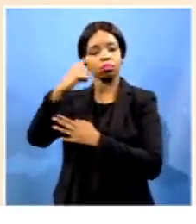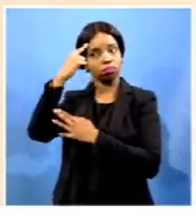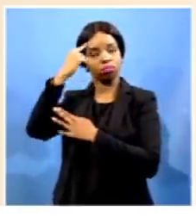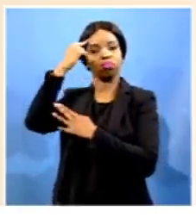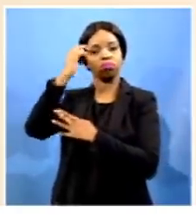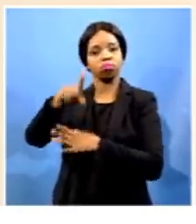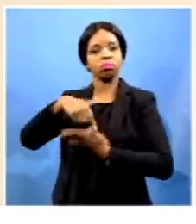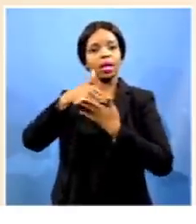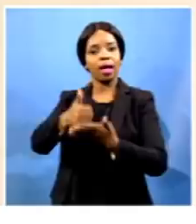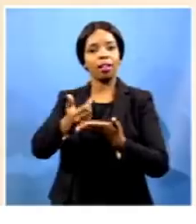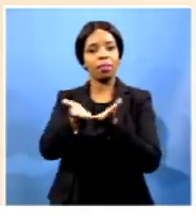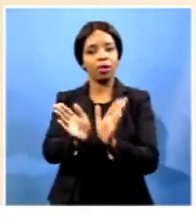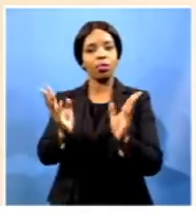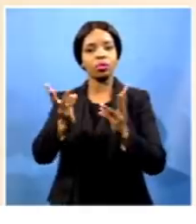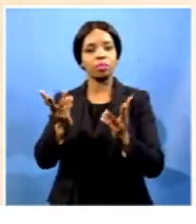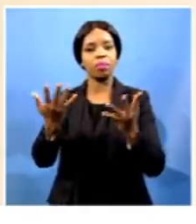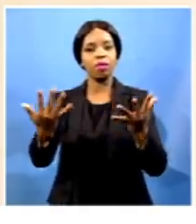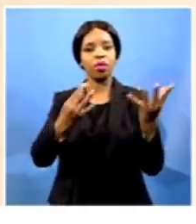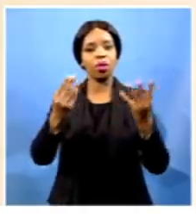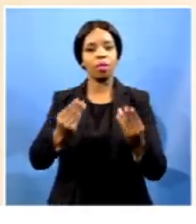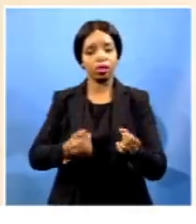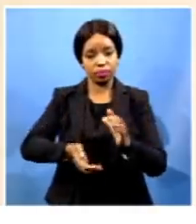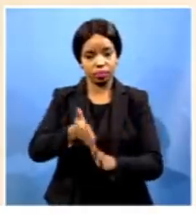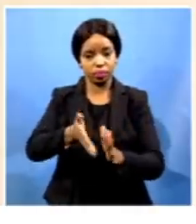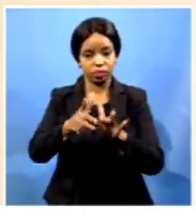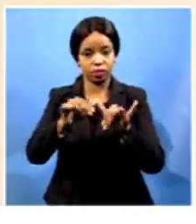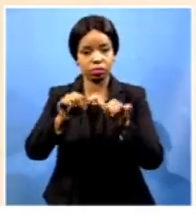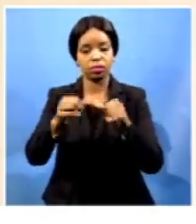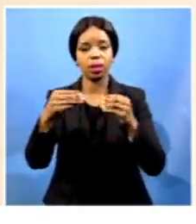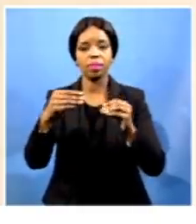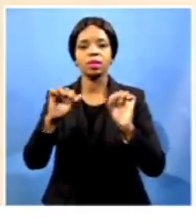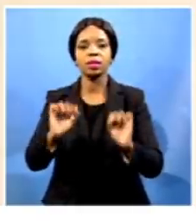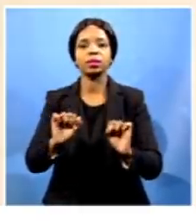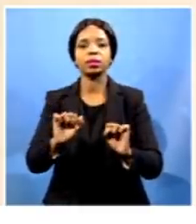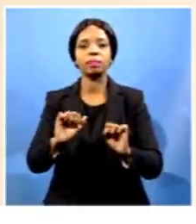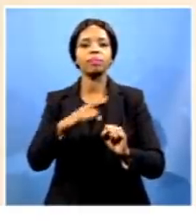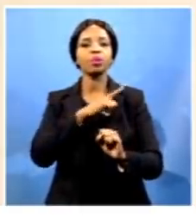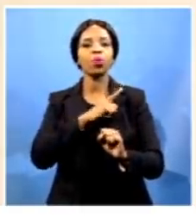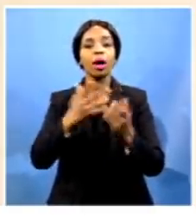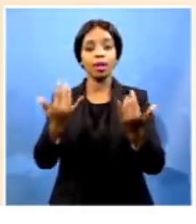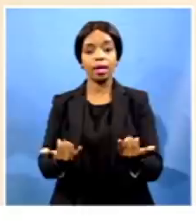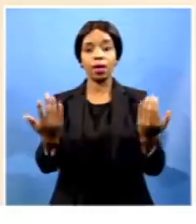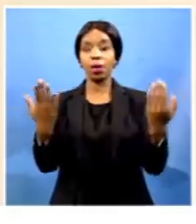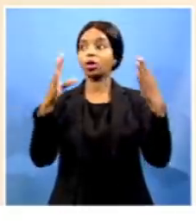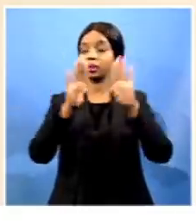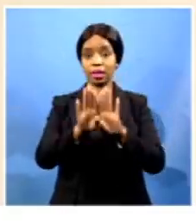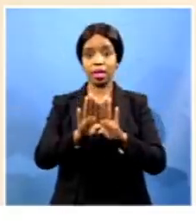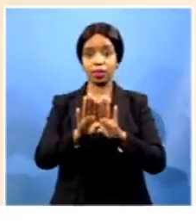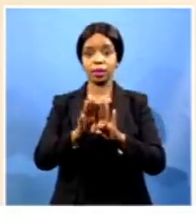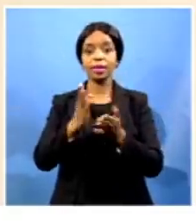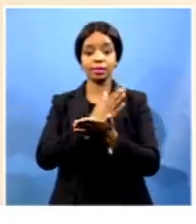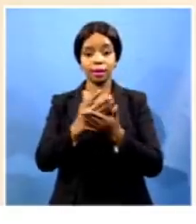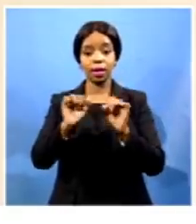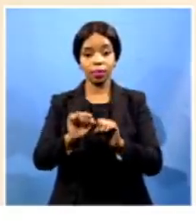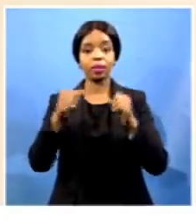running costs, because this lockdown does not take away, some of their running costs. If you're